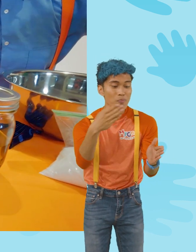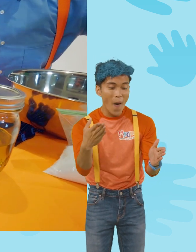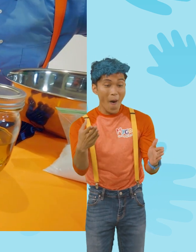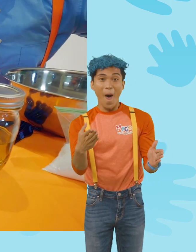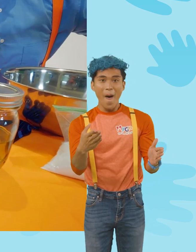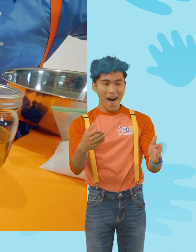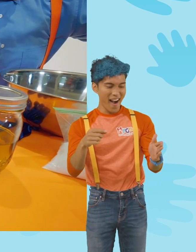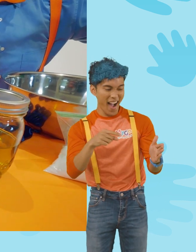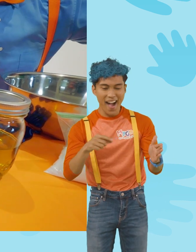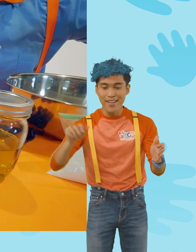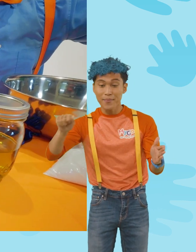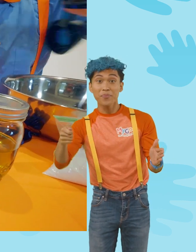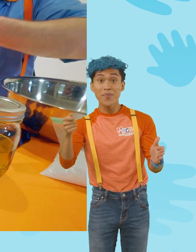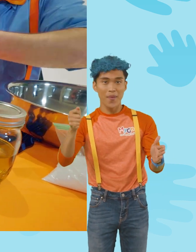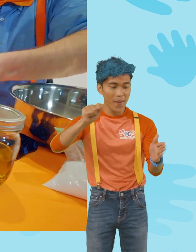up.